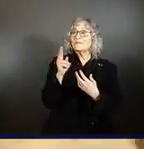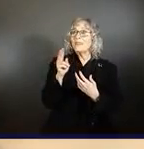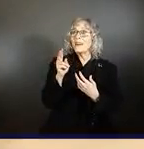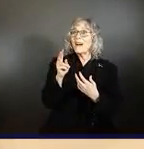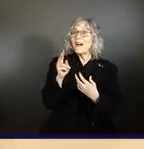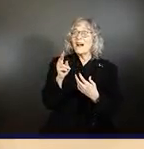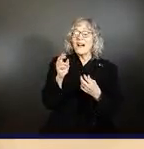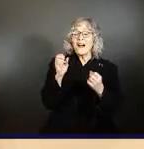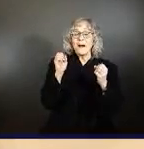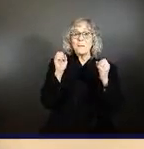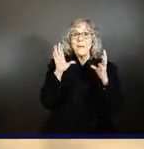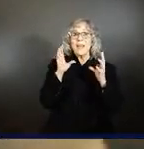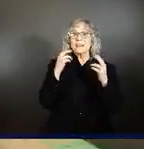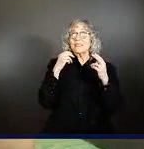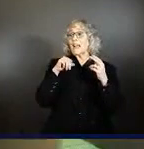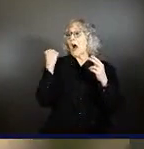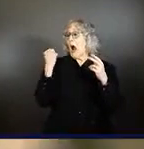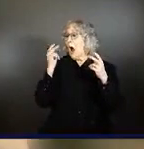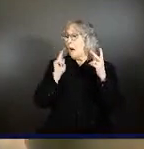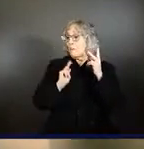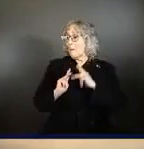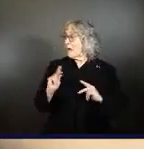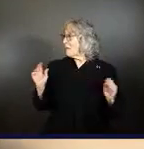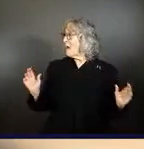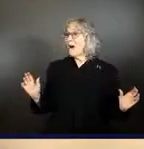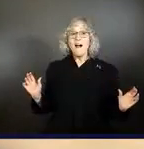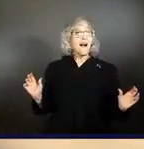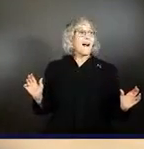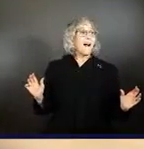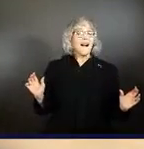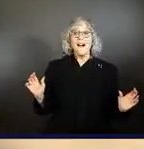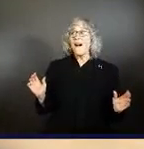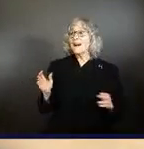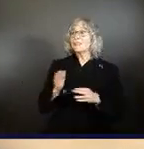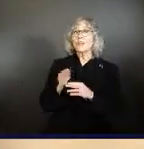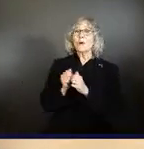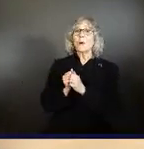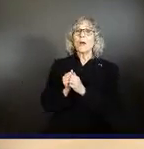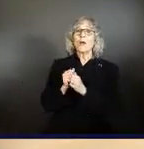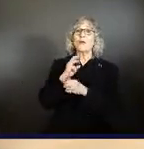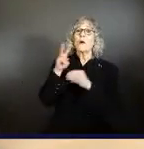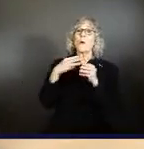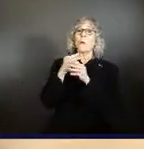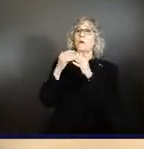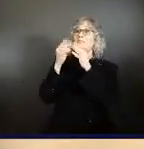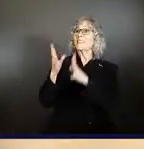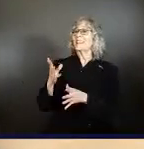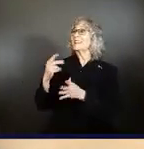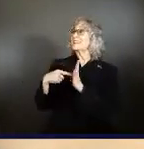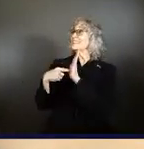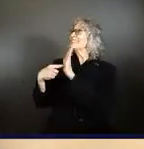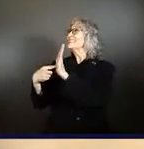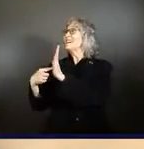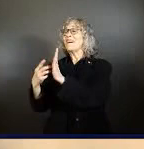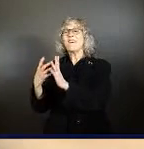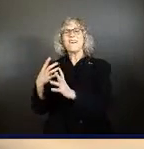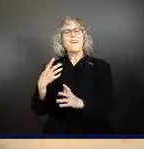amazing human beings next to you, being able to share that with the world later. It was a whole experience. So it was a